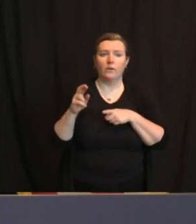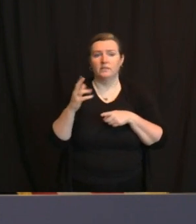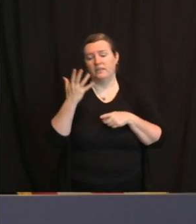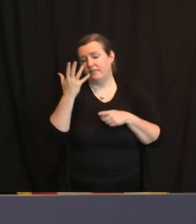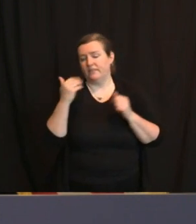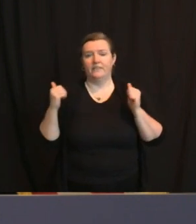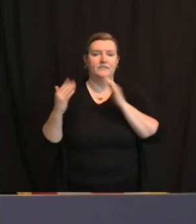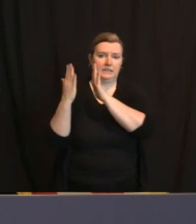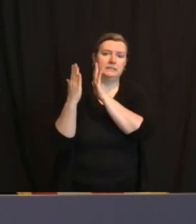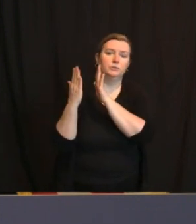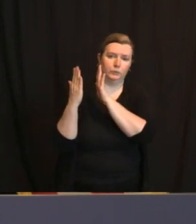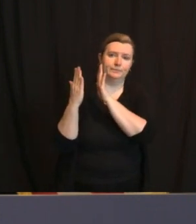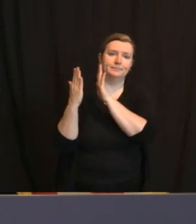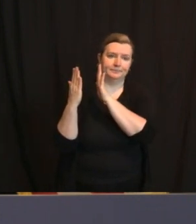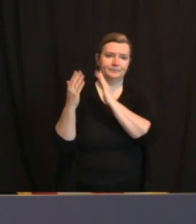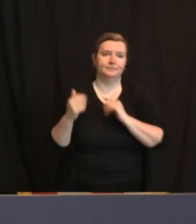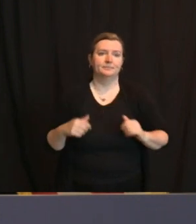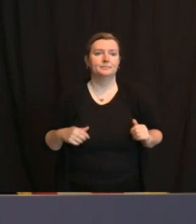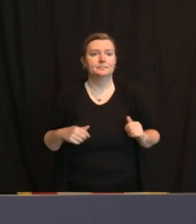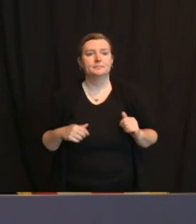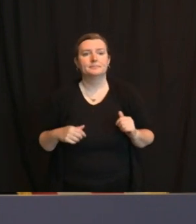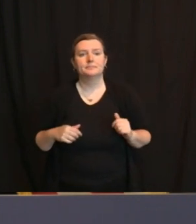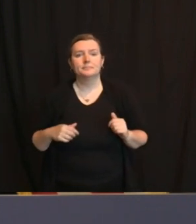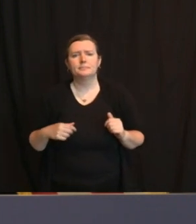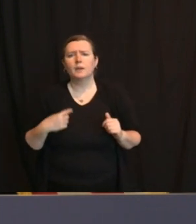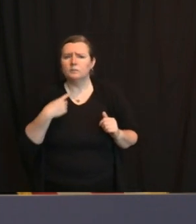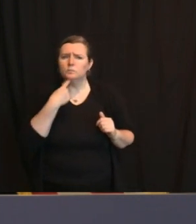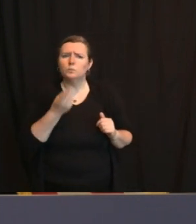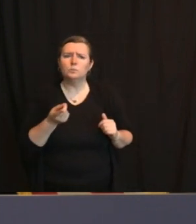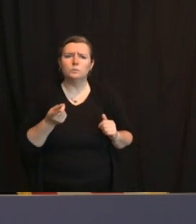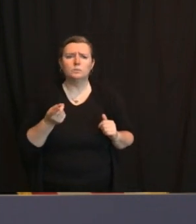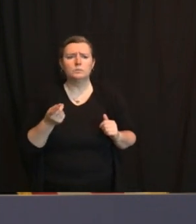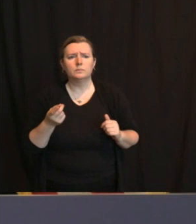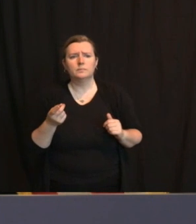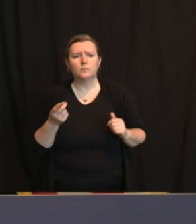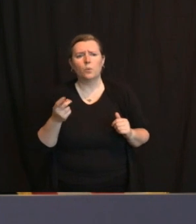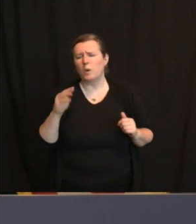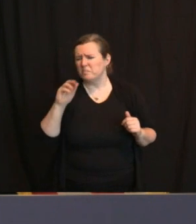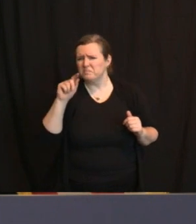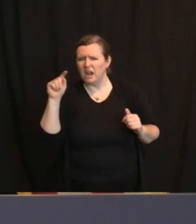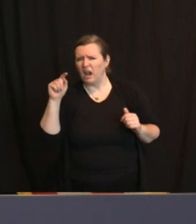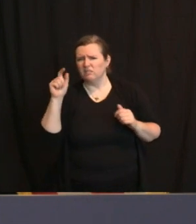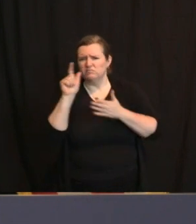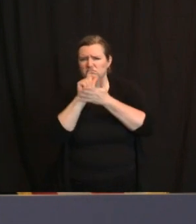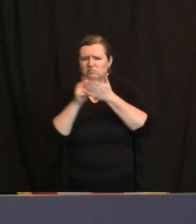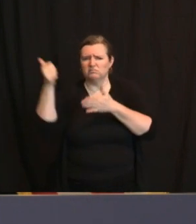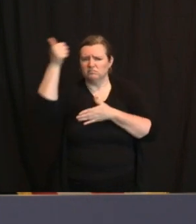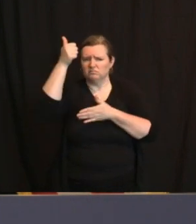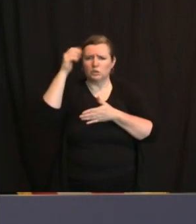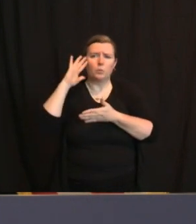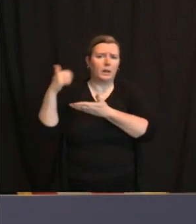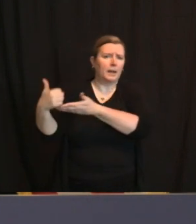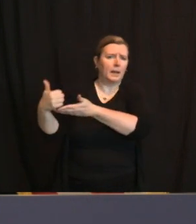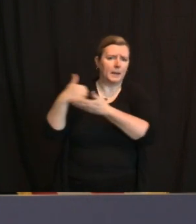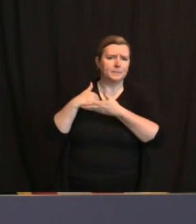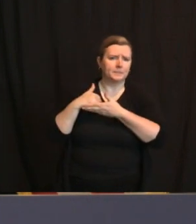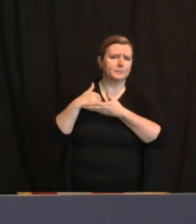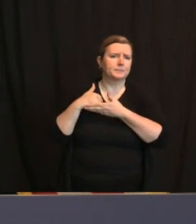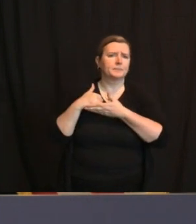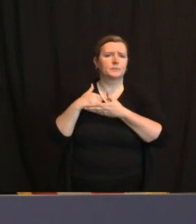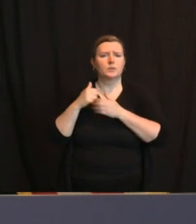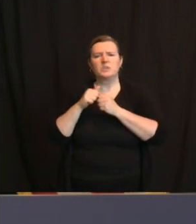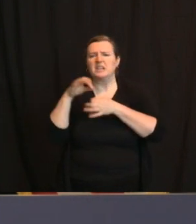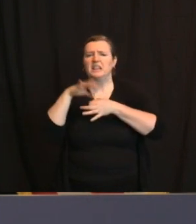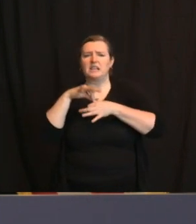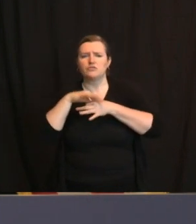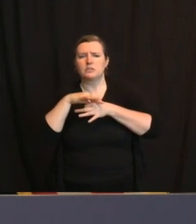just that. I mentioned this earlier. We hope to have, and Matt Plackett is now with us, we hope to have guidance on elections in the next day or two. We